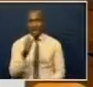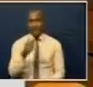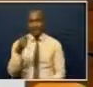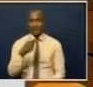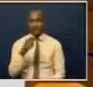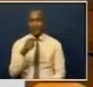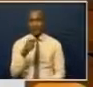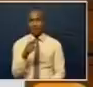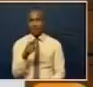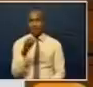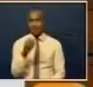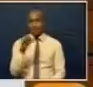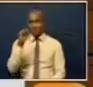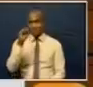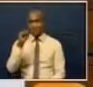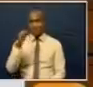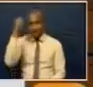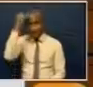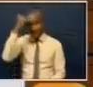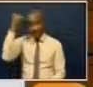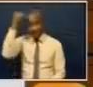Waliye, all the way from Jeddah, Saudi Arabia. One of the most brilliant minds we have. Isn't he? One of the...